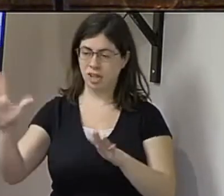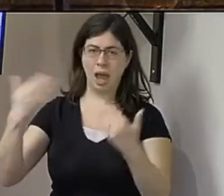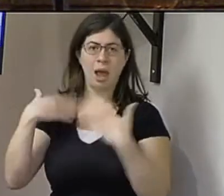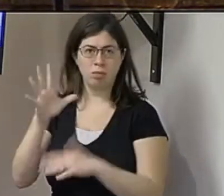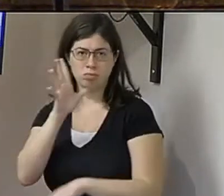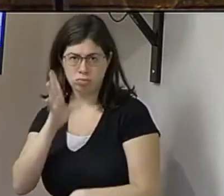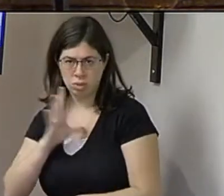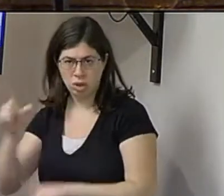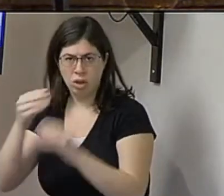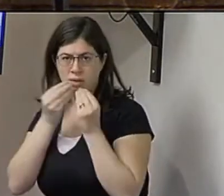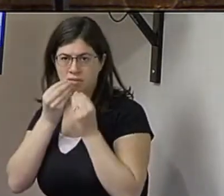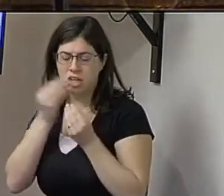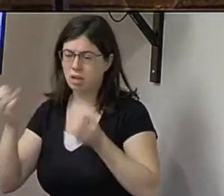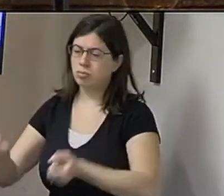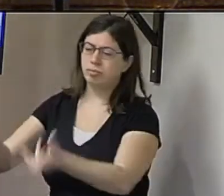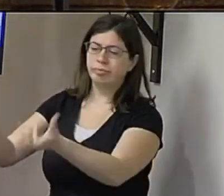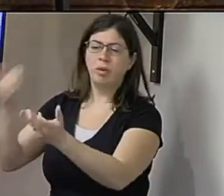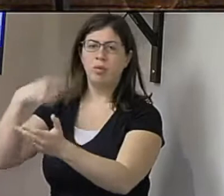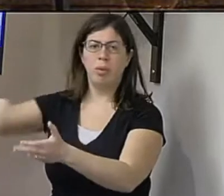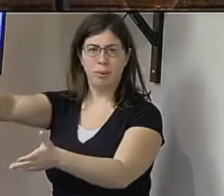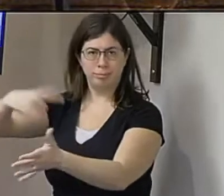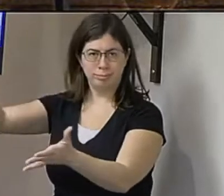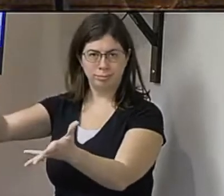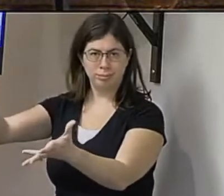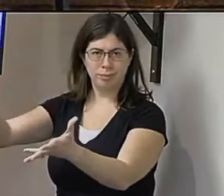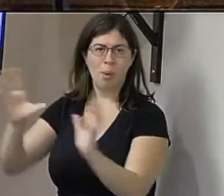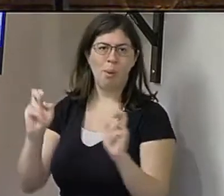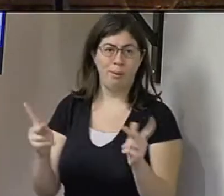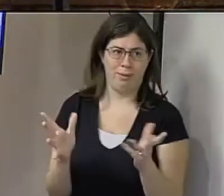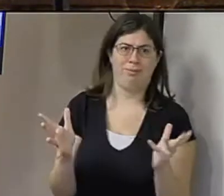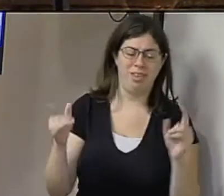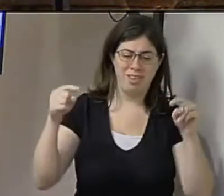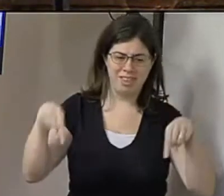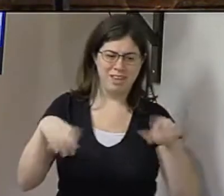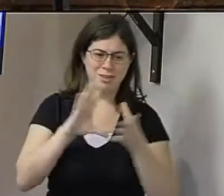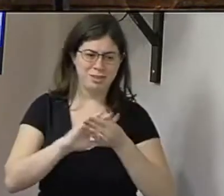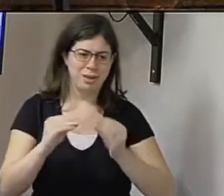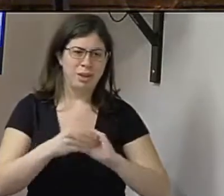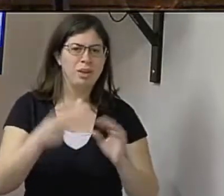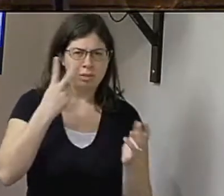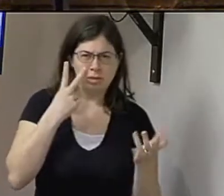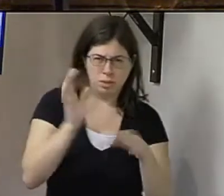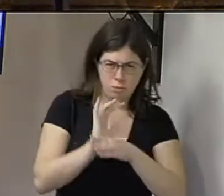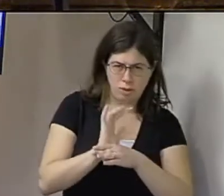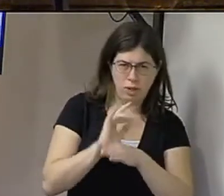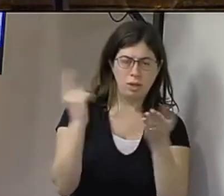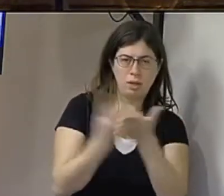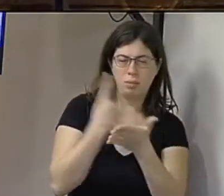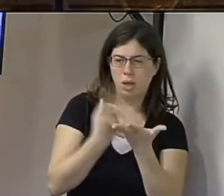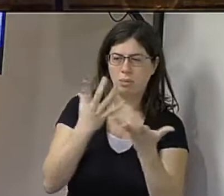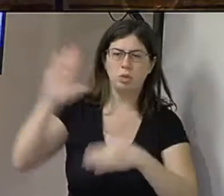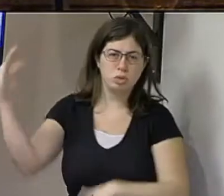palace that belonged to King Ahasuerus. All right. So this is one of those stories, you know, you watch movies and sometimes